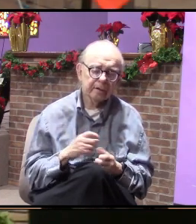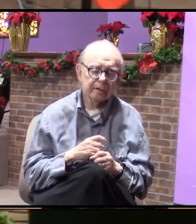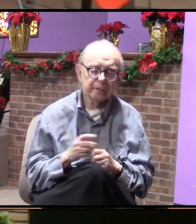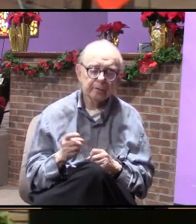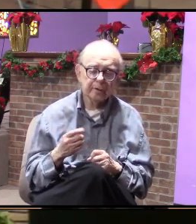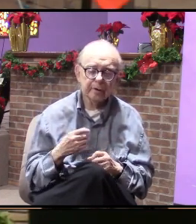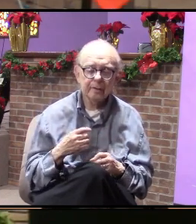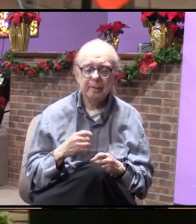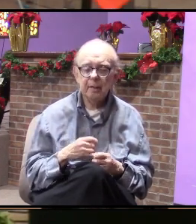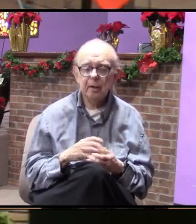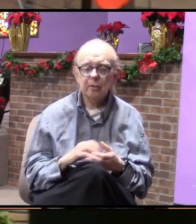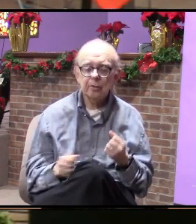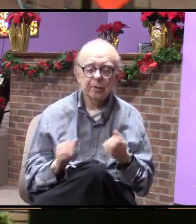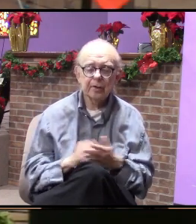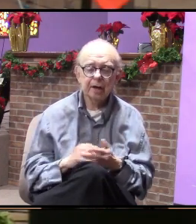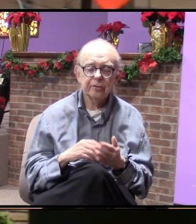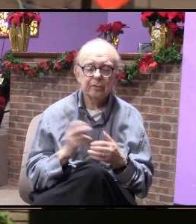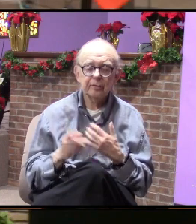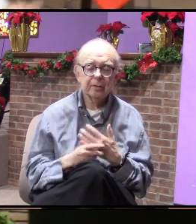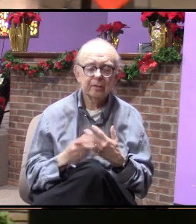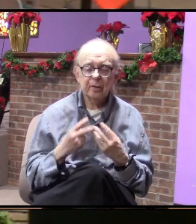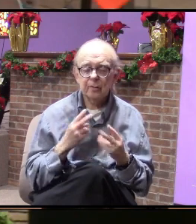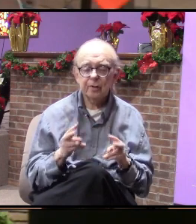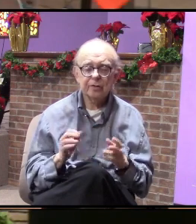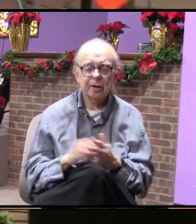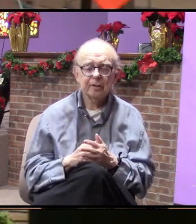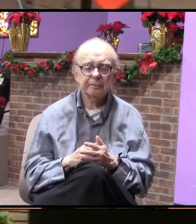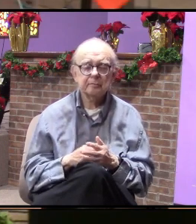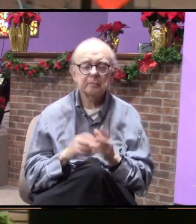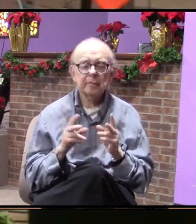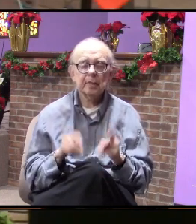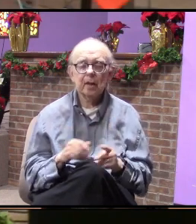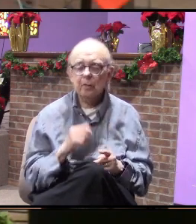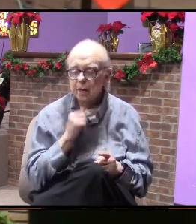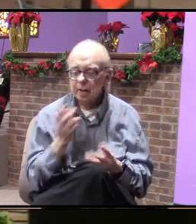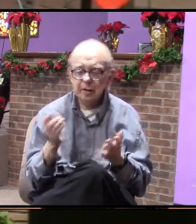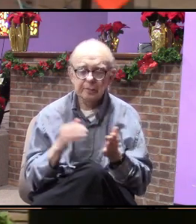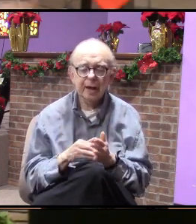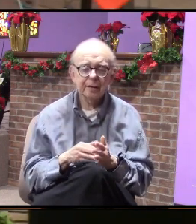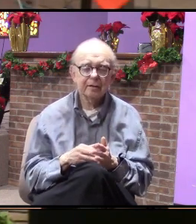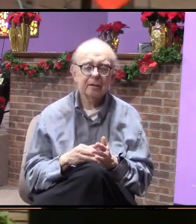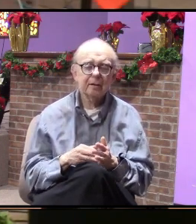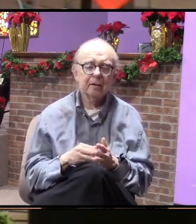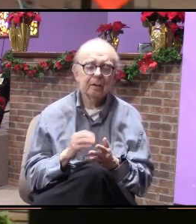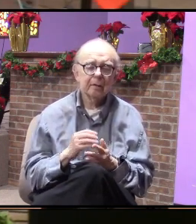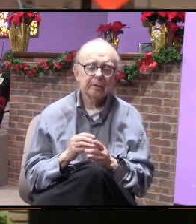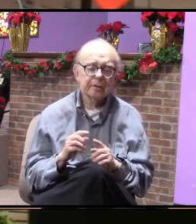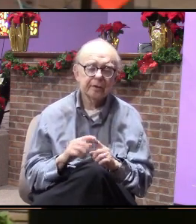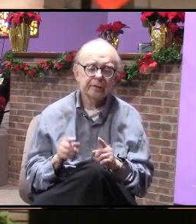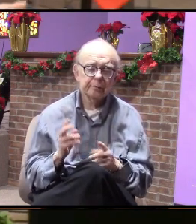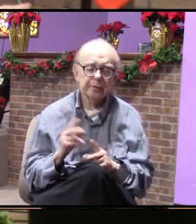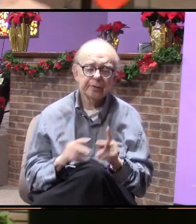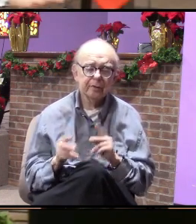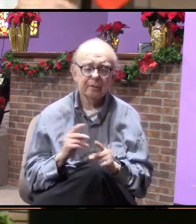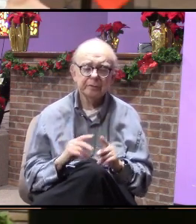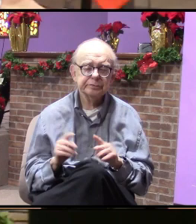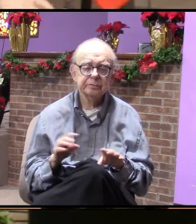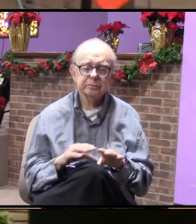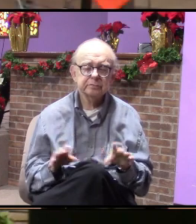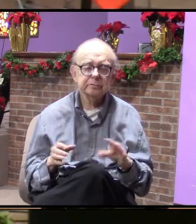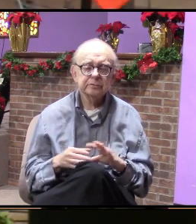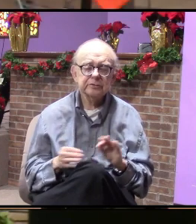me. What's the sense in watching it? The person's not going to be there, and it's going to have to be somebody else, and so they have to do a